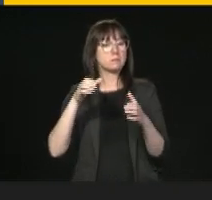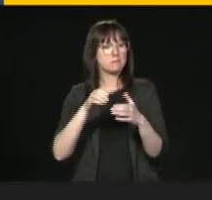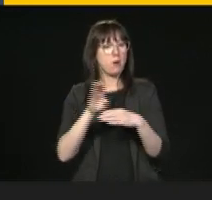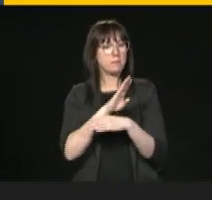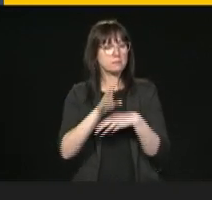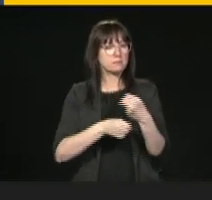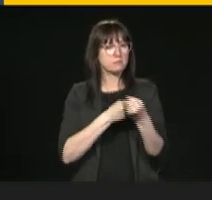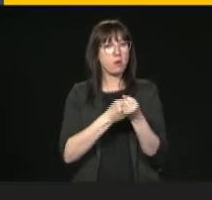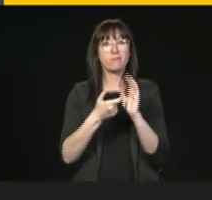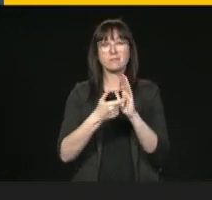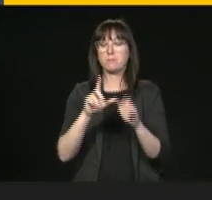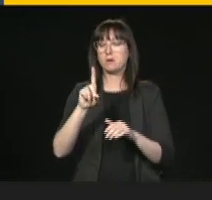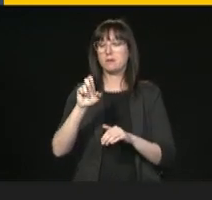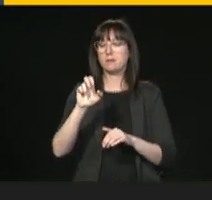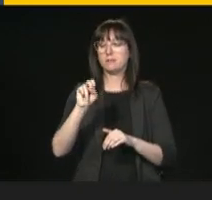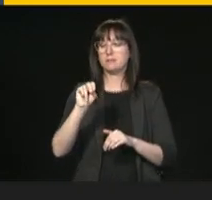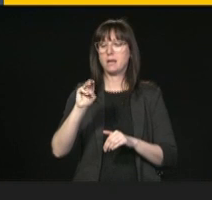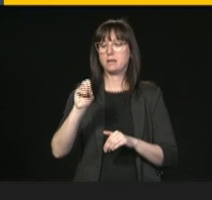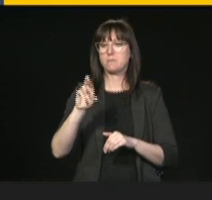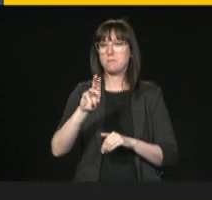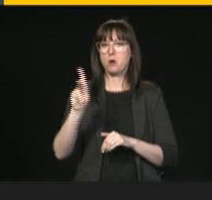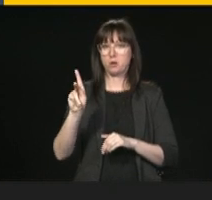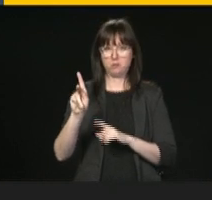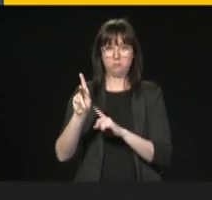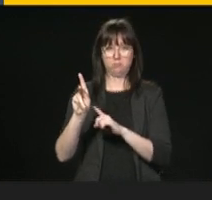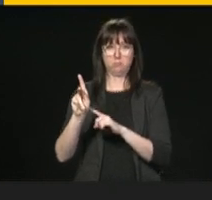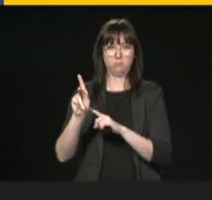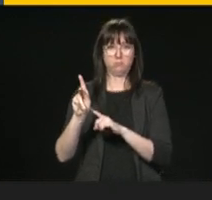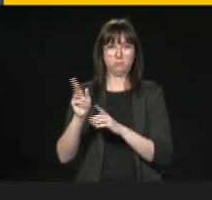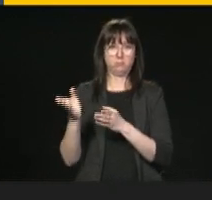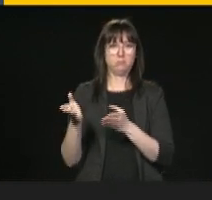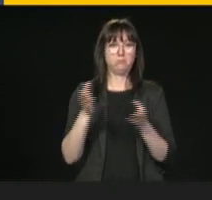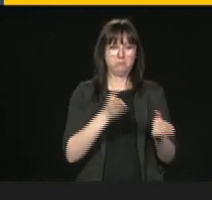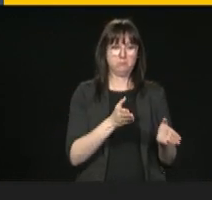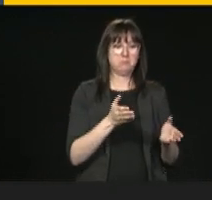Here, things are moving, but do you believe